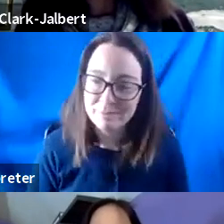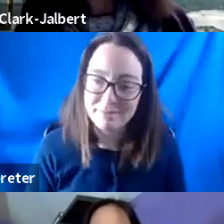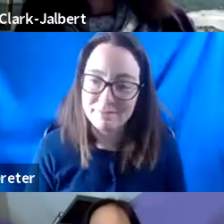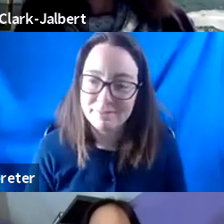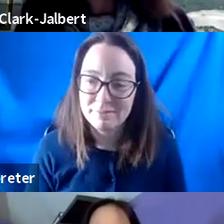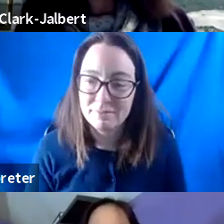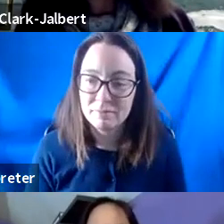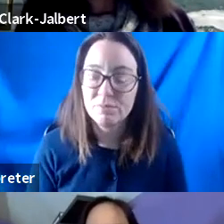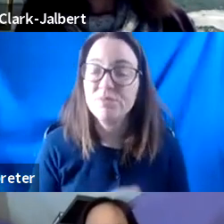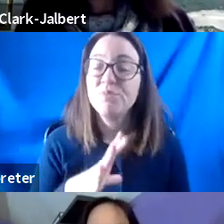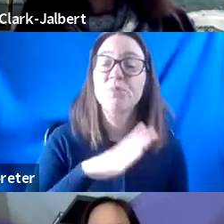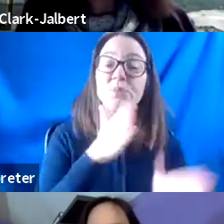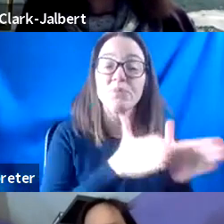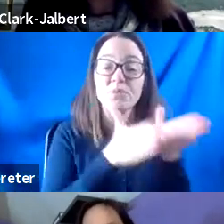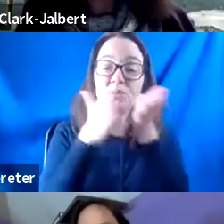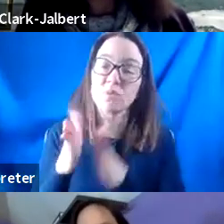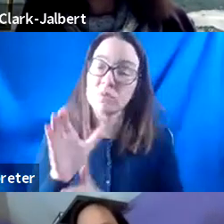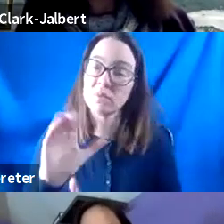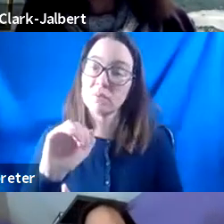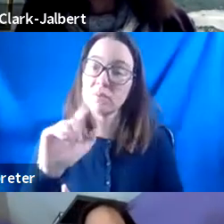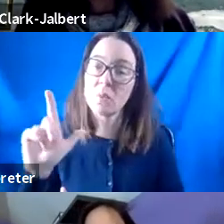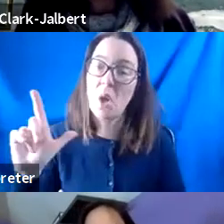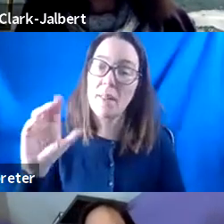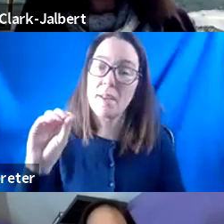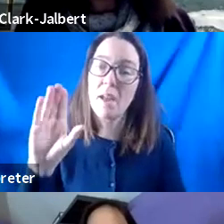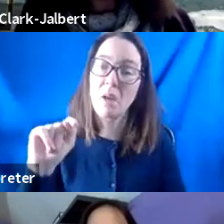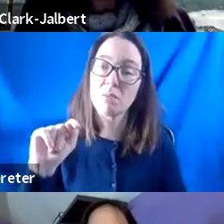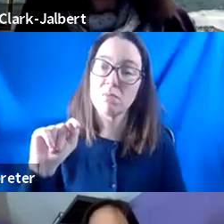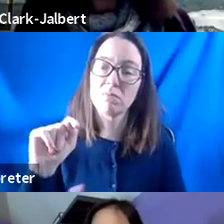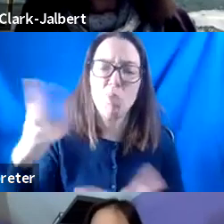All right. How about calling out? What are the benefits of calling out?